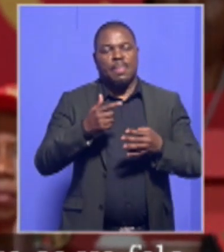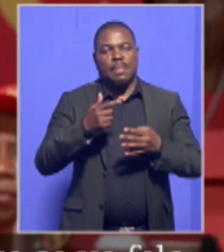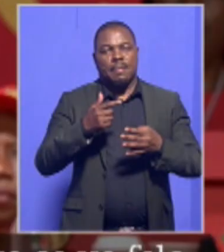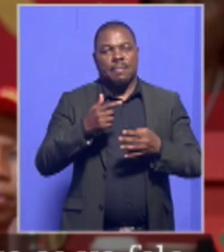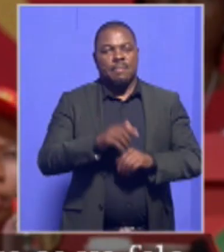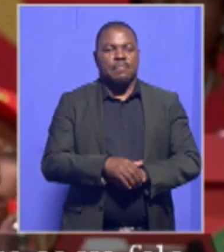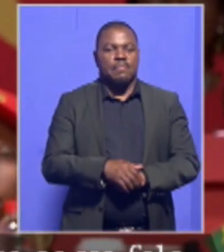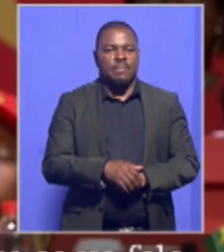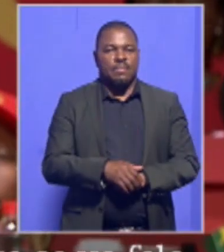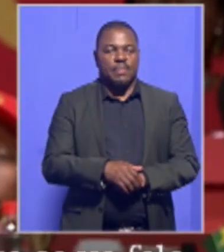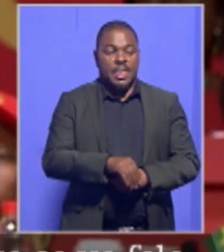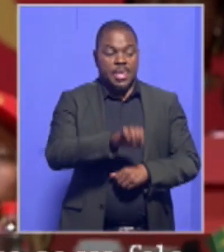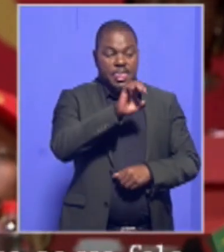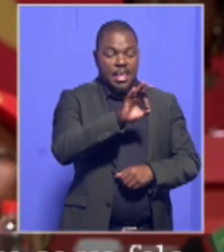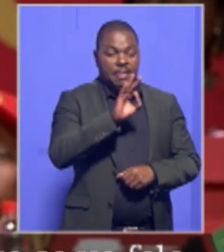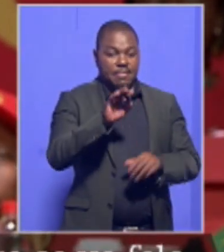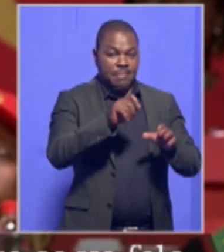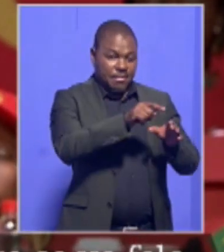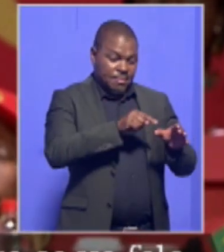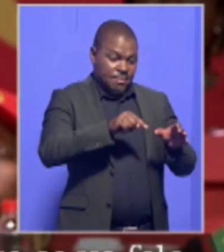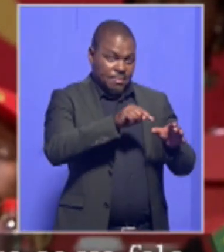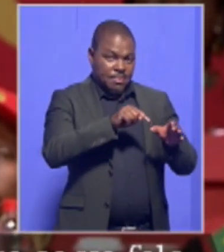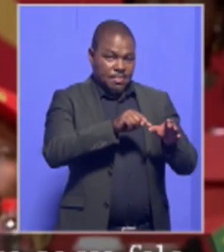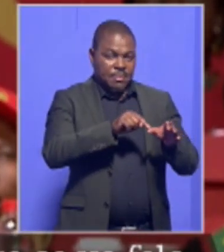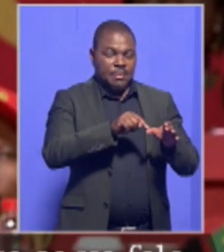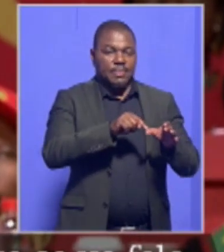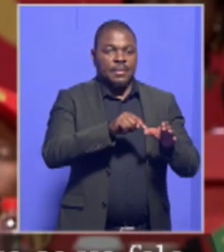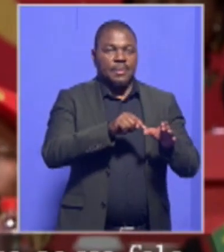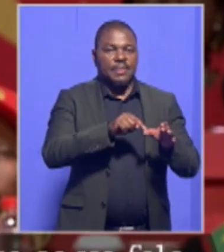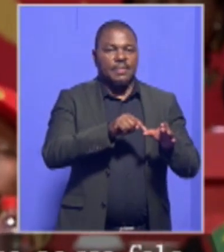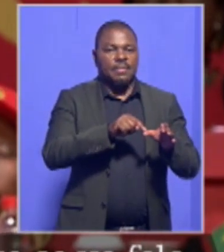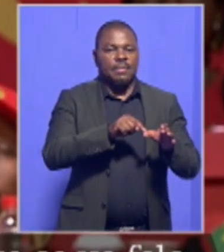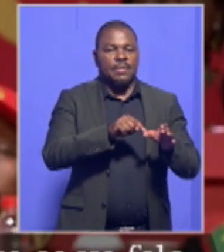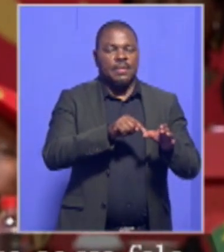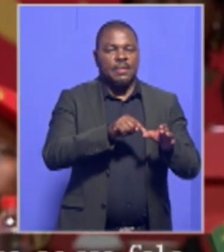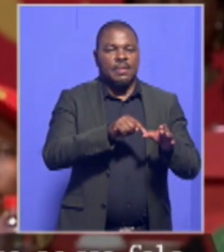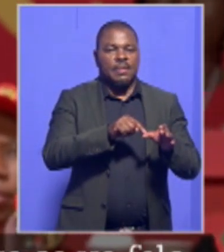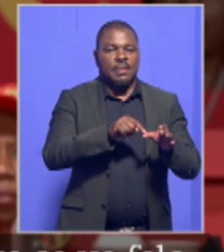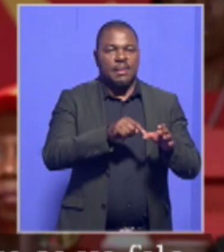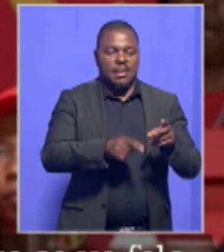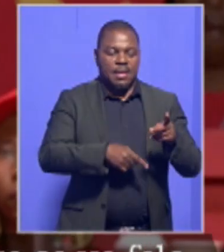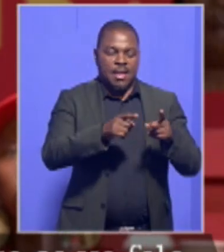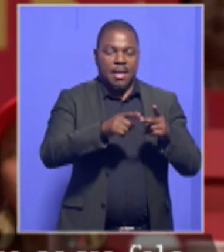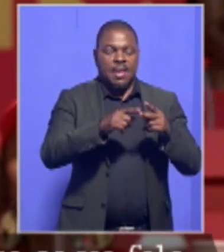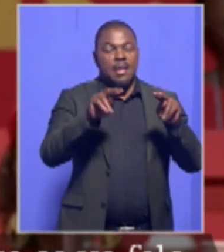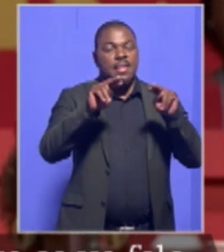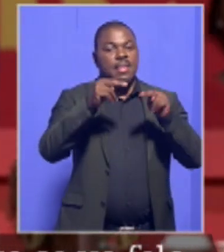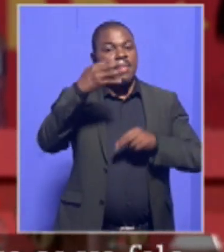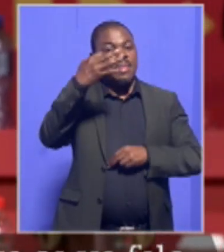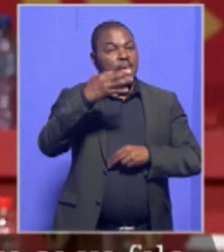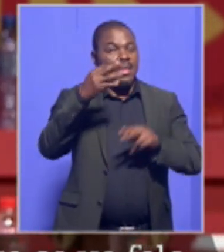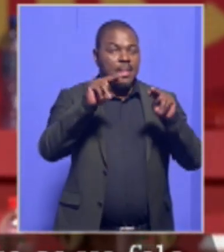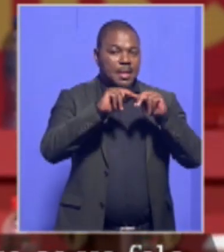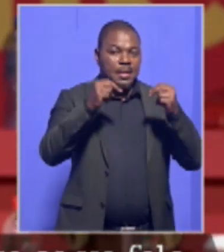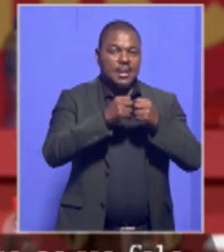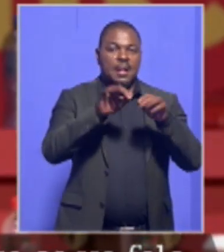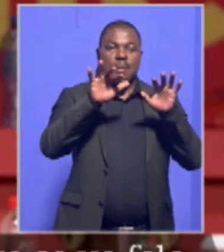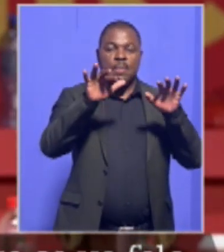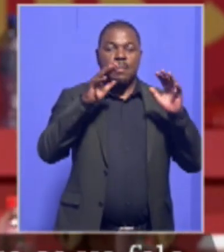EFF. So EFF met here at the 3rd National People's Assembly